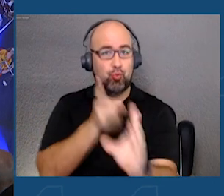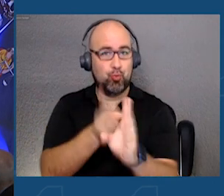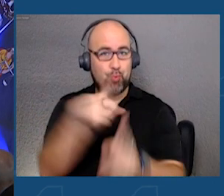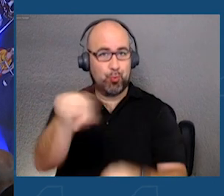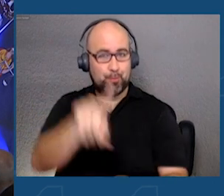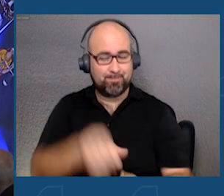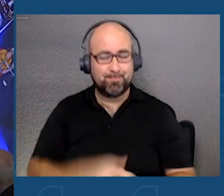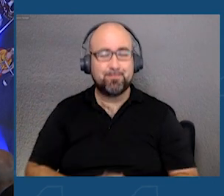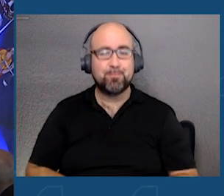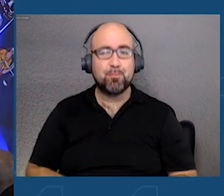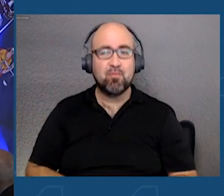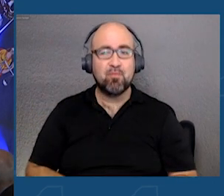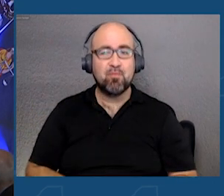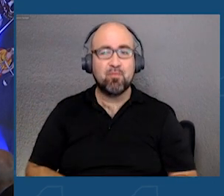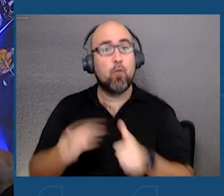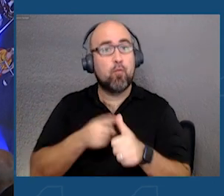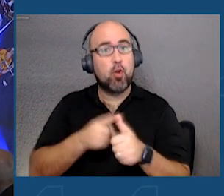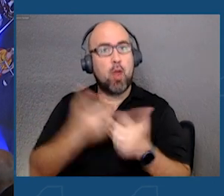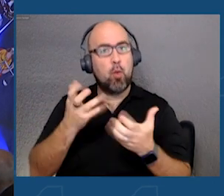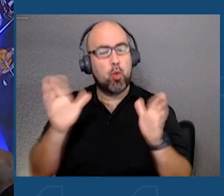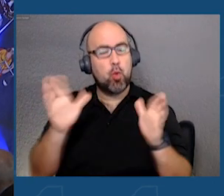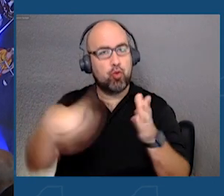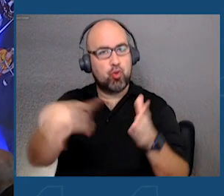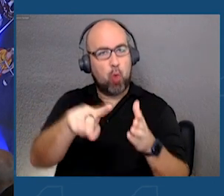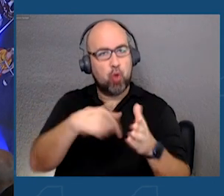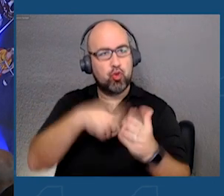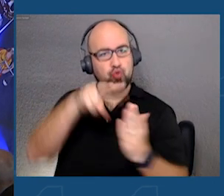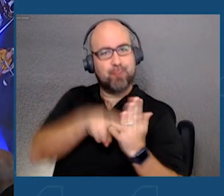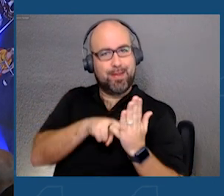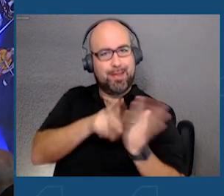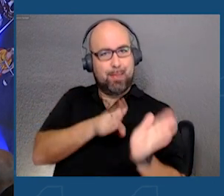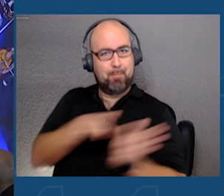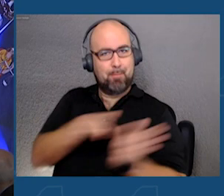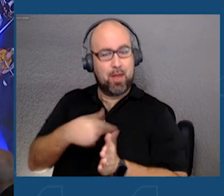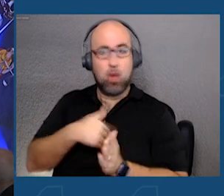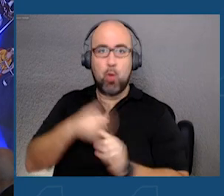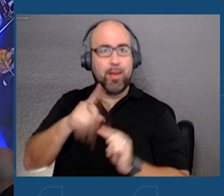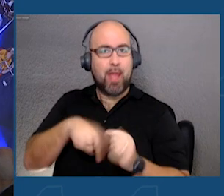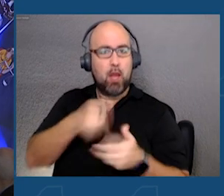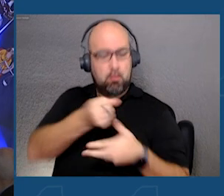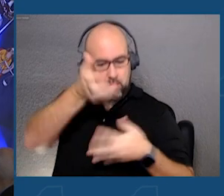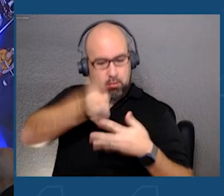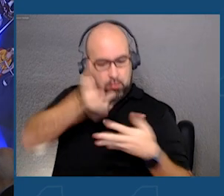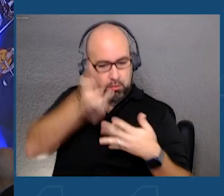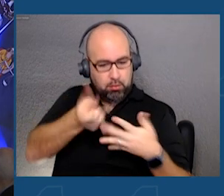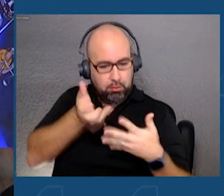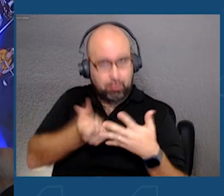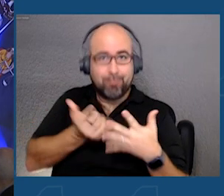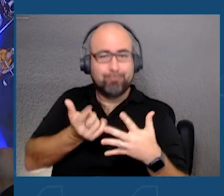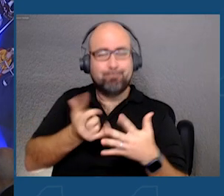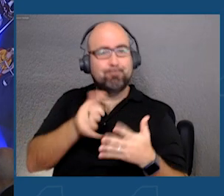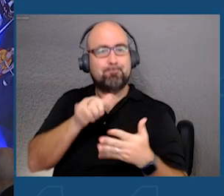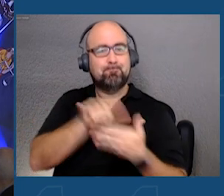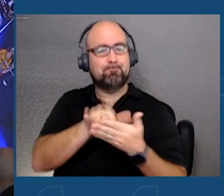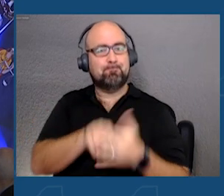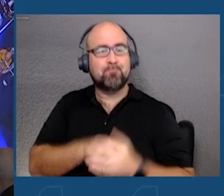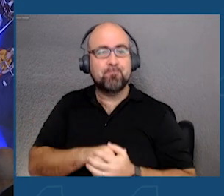I would encourage everyone to read the plan. We're not going to begin to go through all of it in detail here, but I guess I would start by